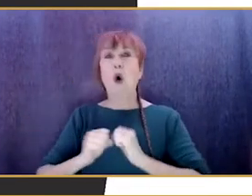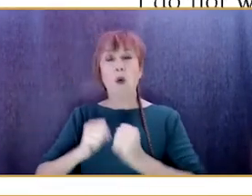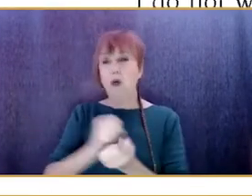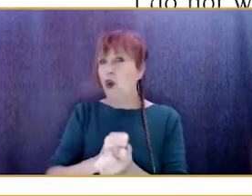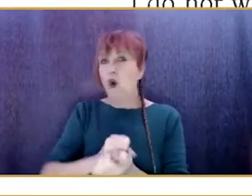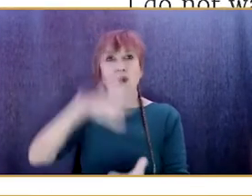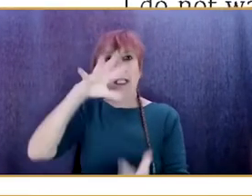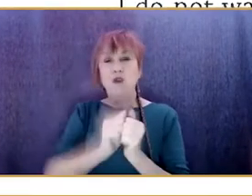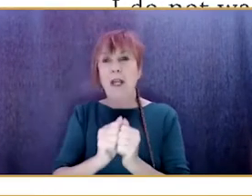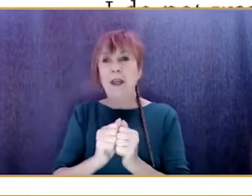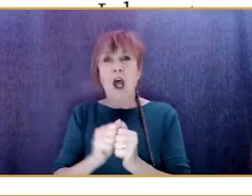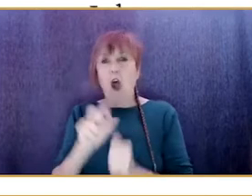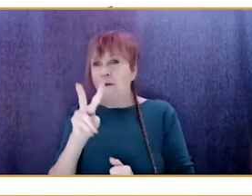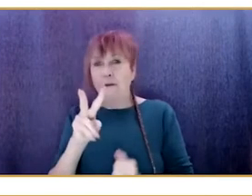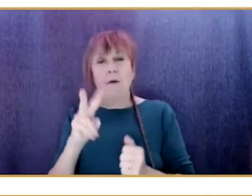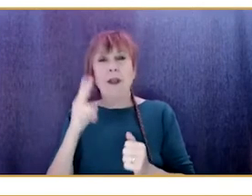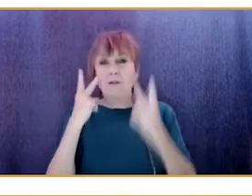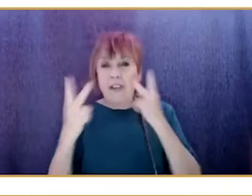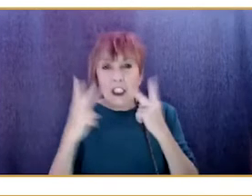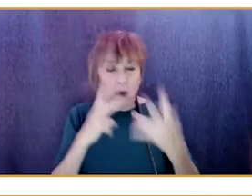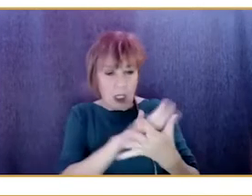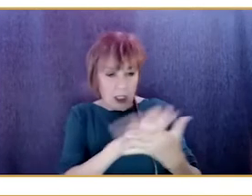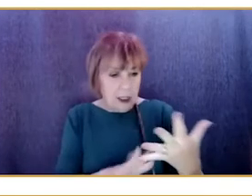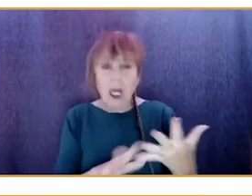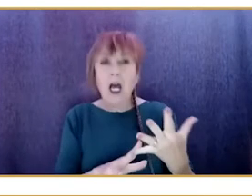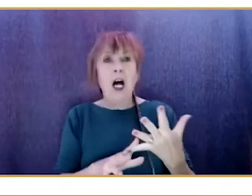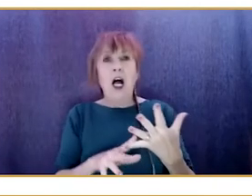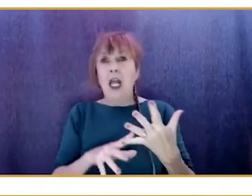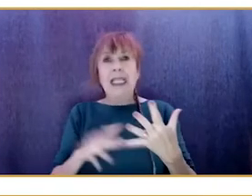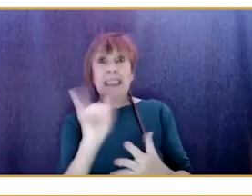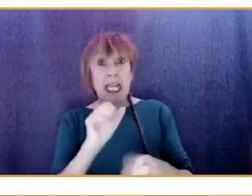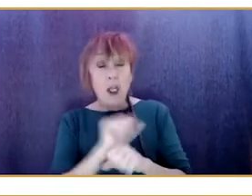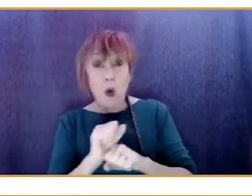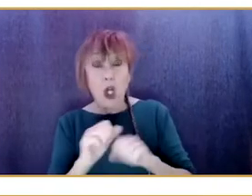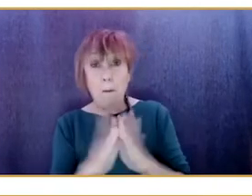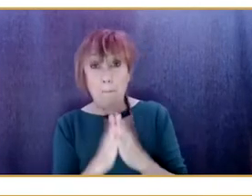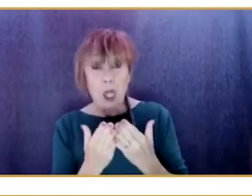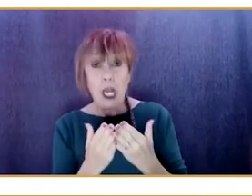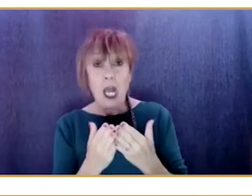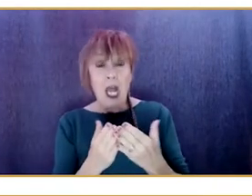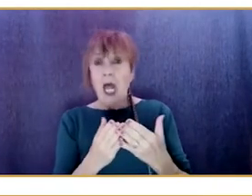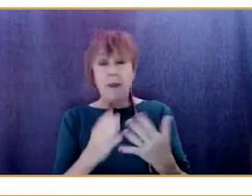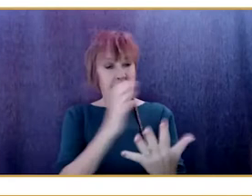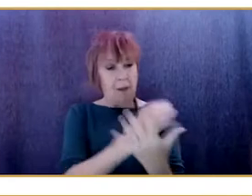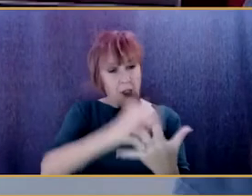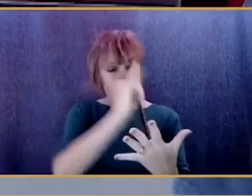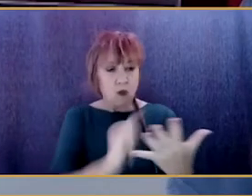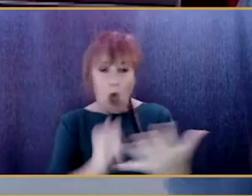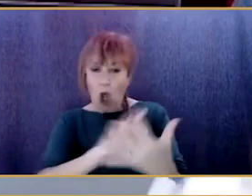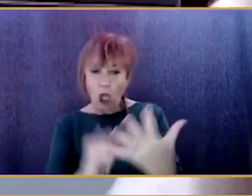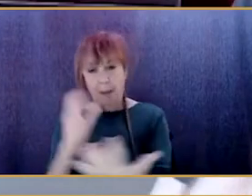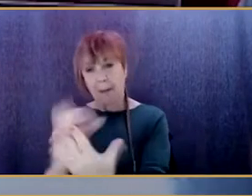wanted to use formatting that was reminiscent of a workbook Then this book became something that I could imagine